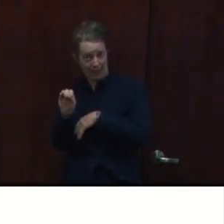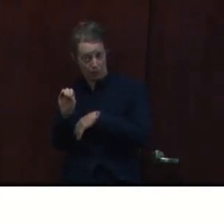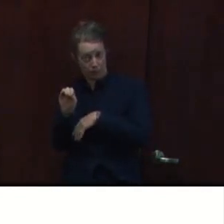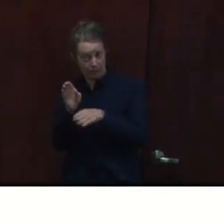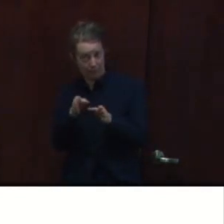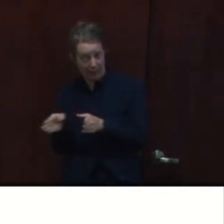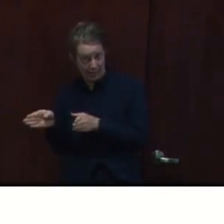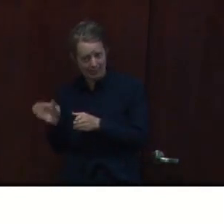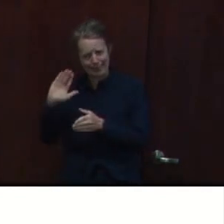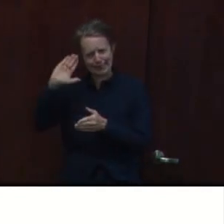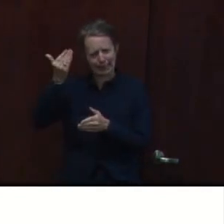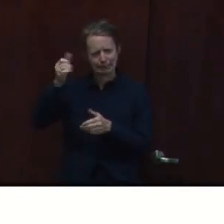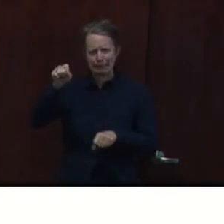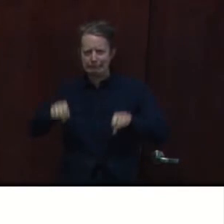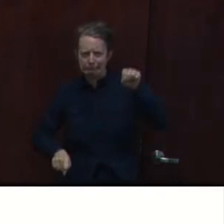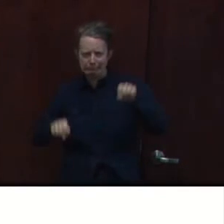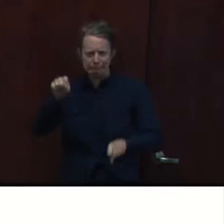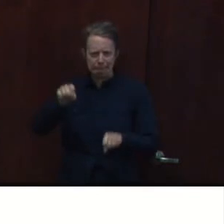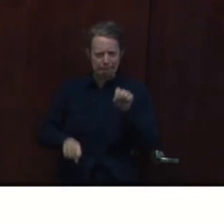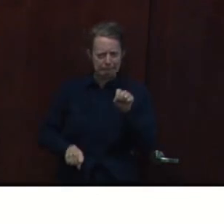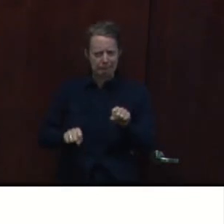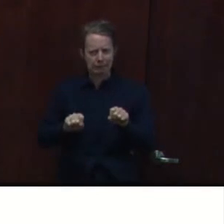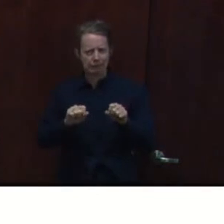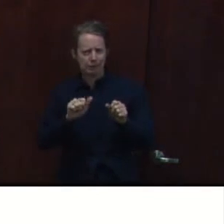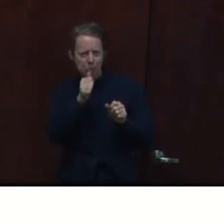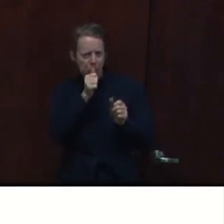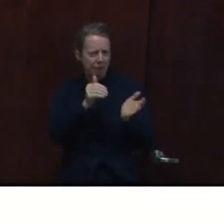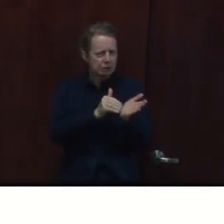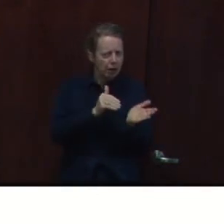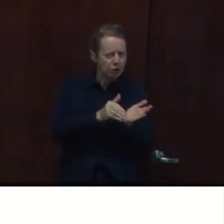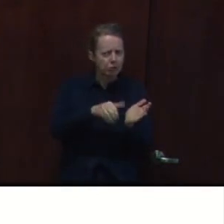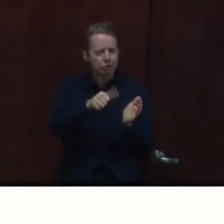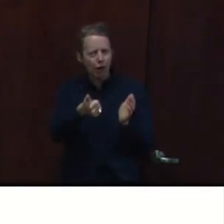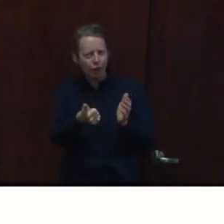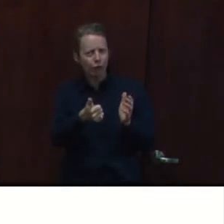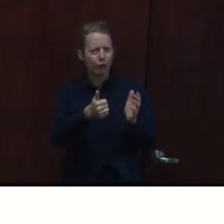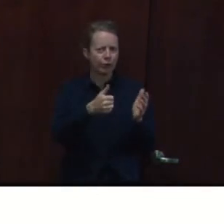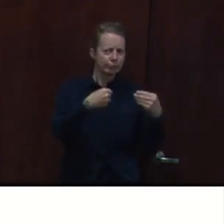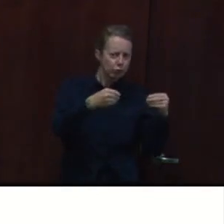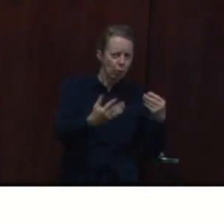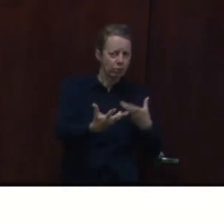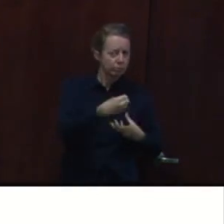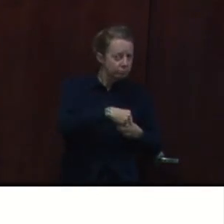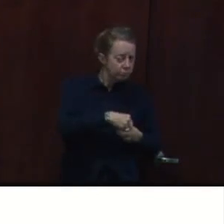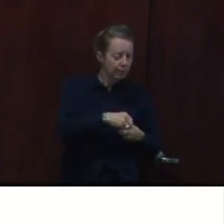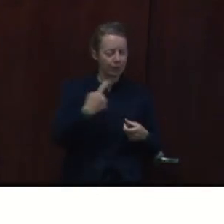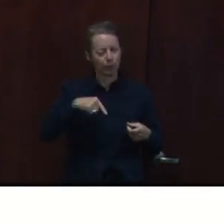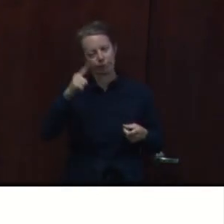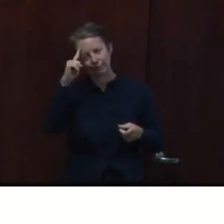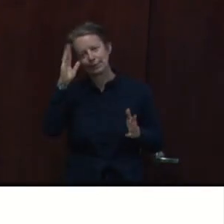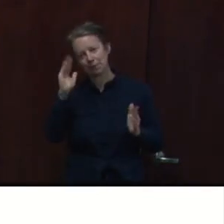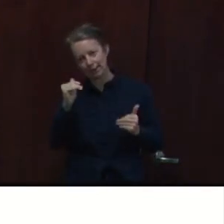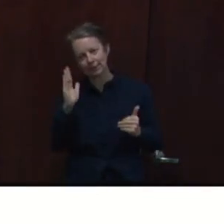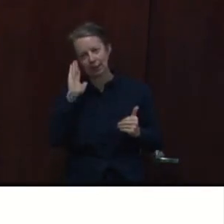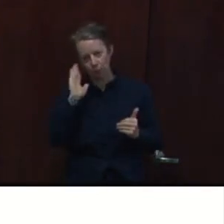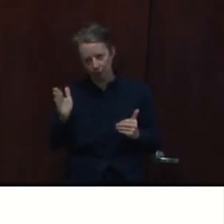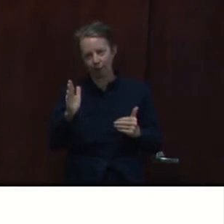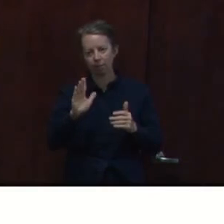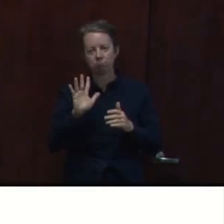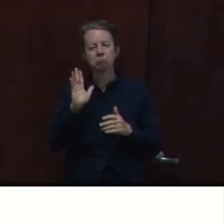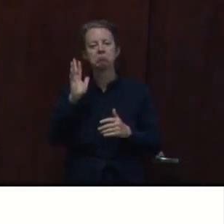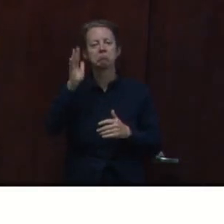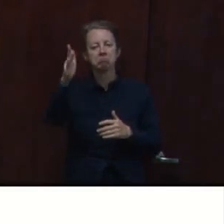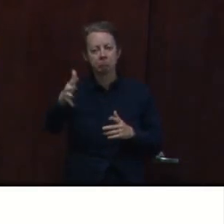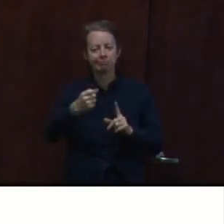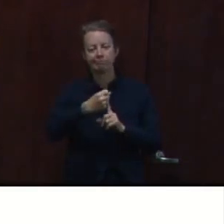a lot of uncertainty about kind of exactly how the private sector and other partners are going to play out yet, but we expect that to be an increasingly robust set of